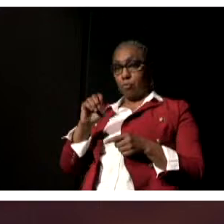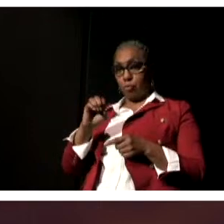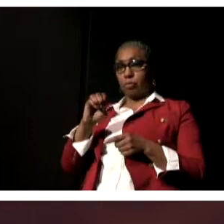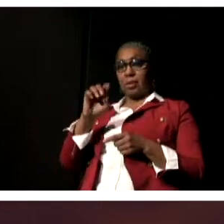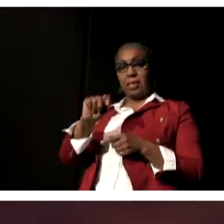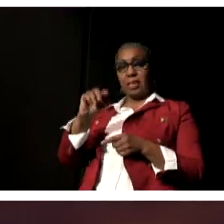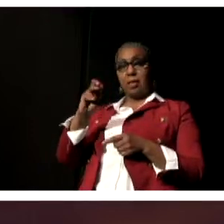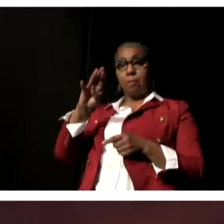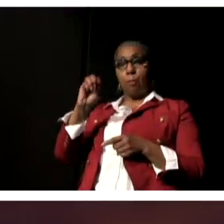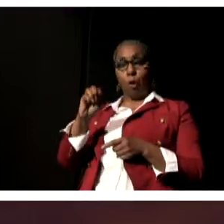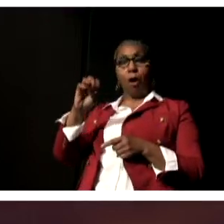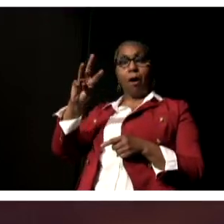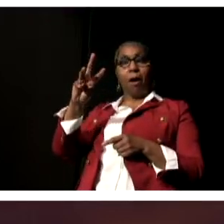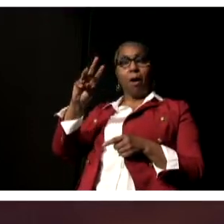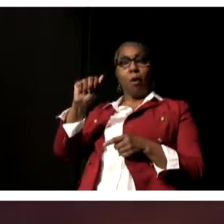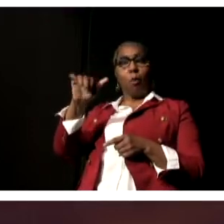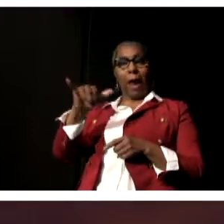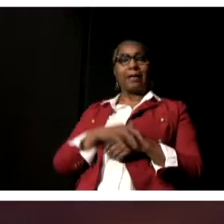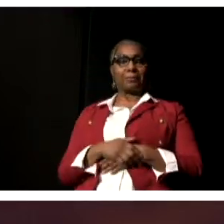Way.